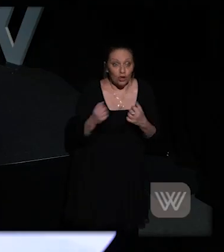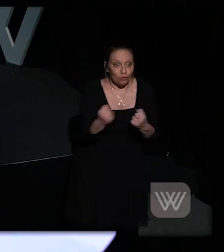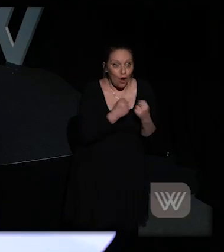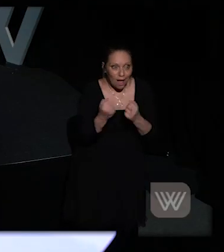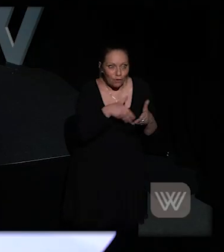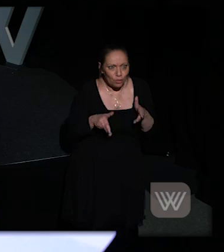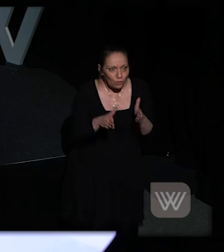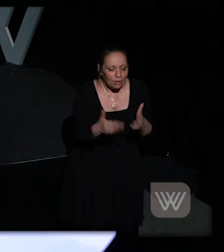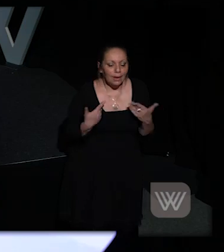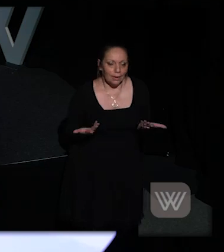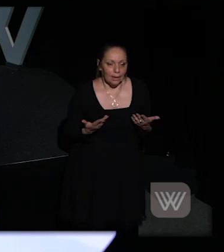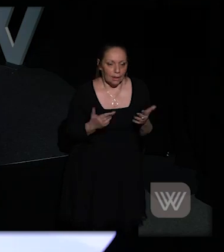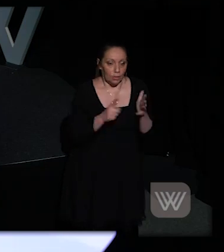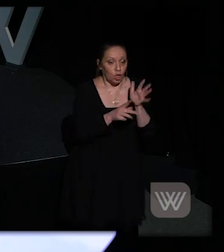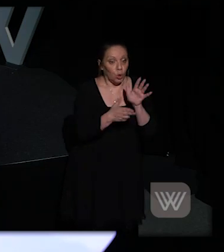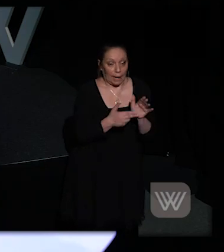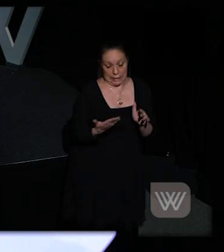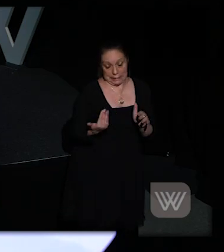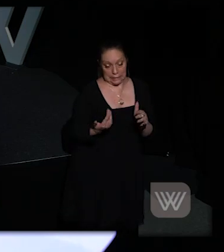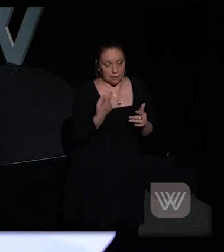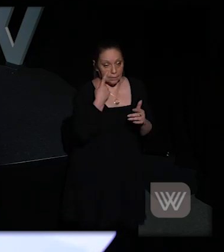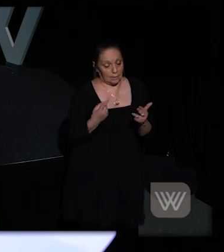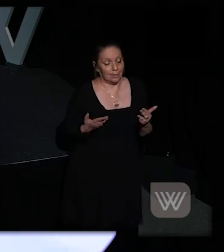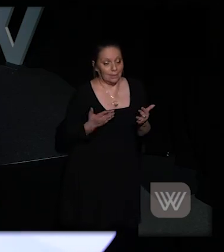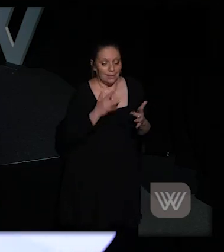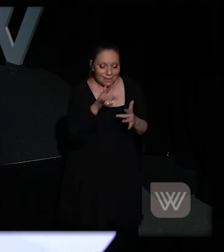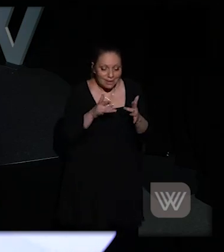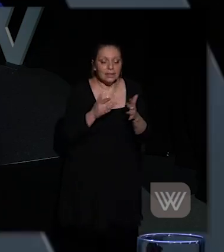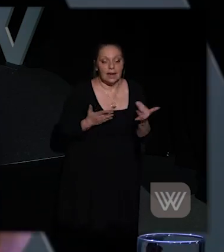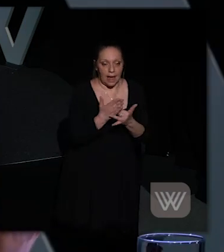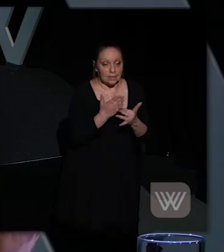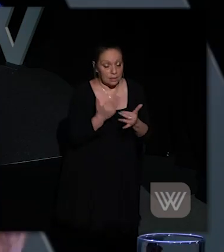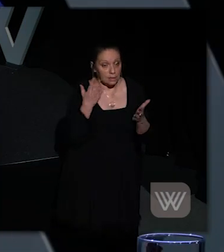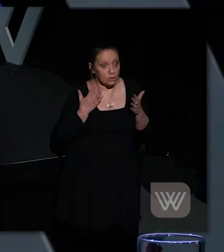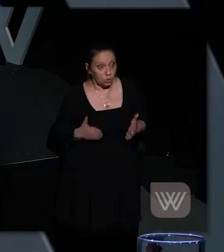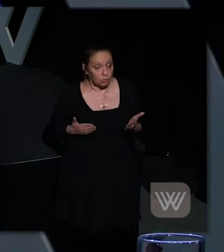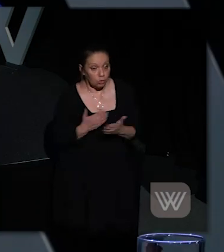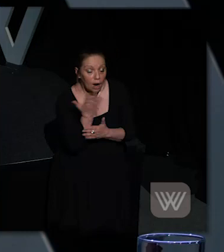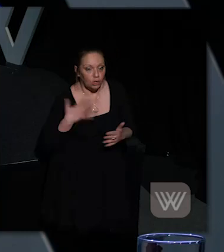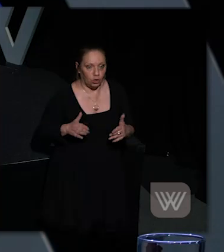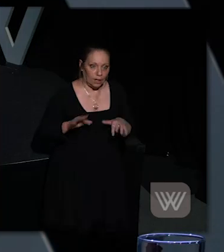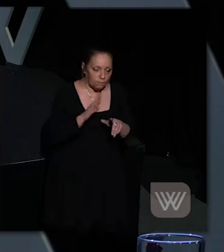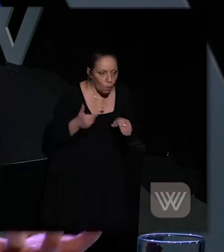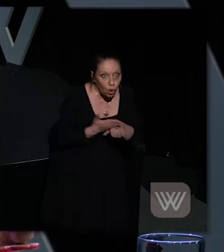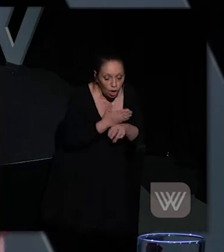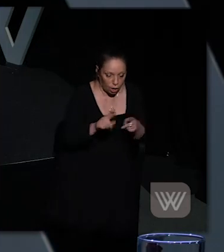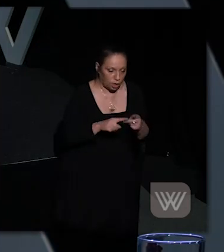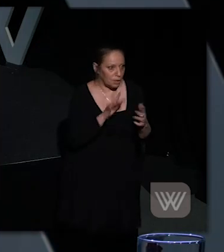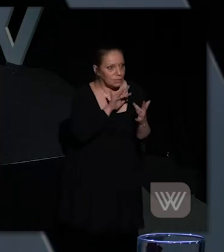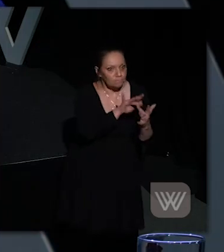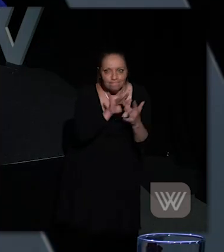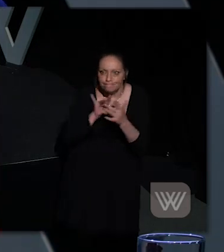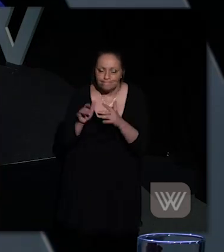United Nations rapporteur has just recognised internet access as a human right because we need it, right? We need it for employment. We need it for connectivity. We